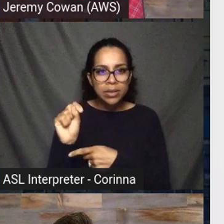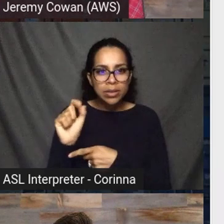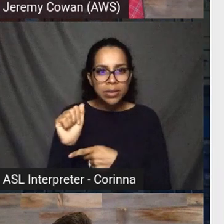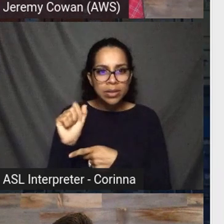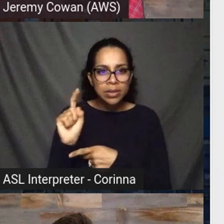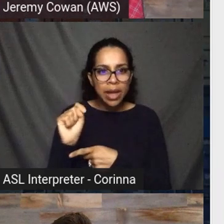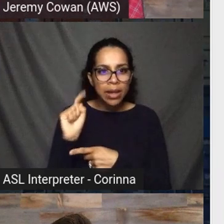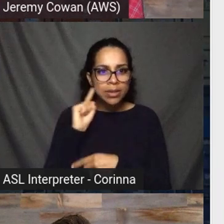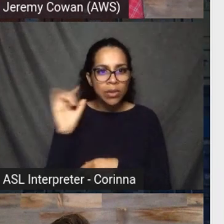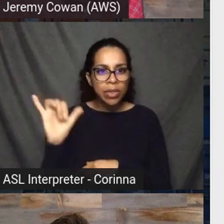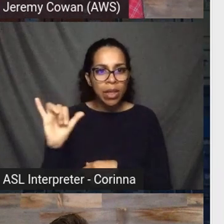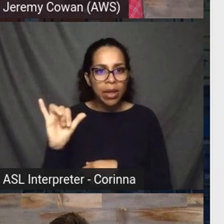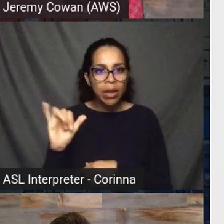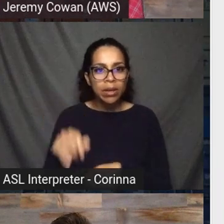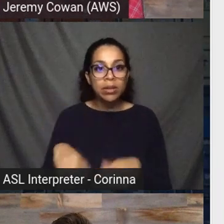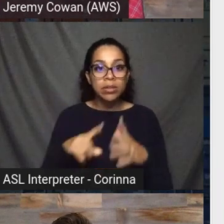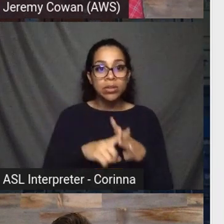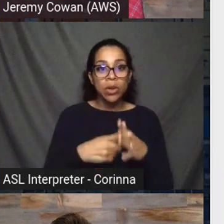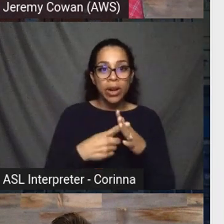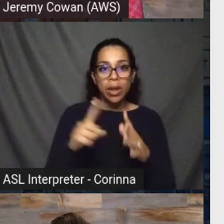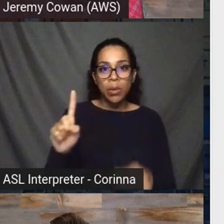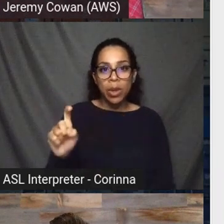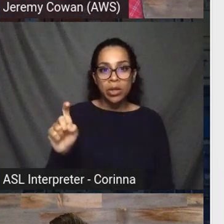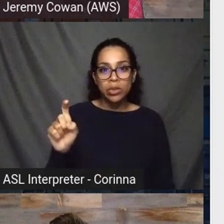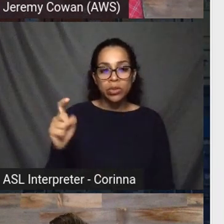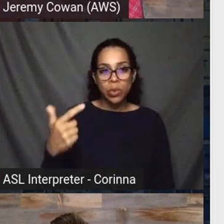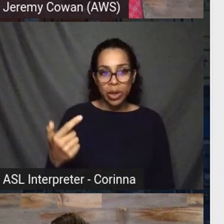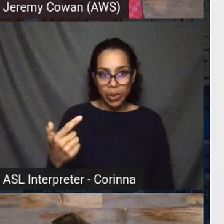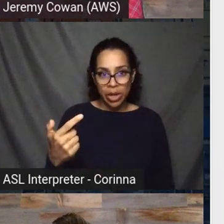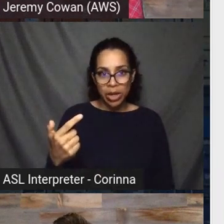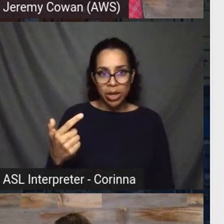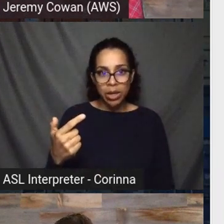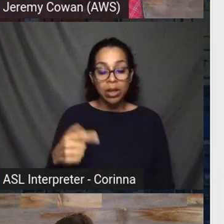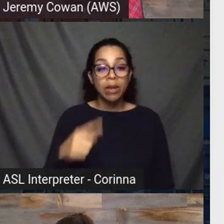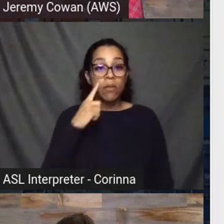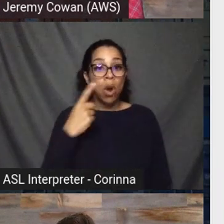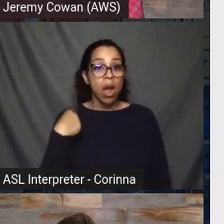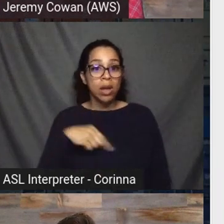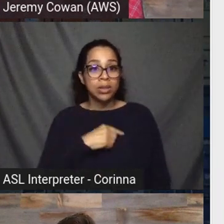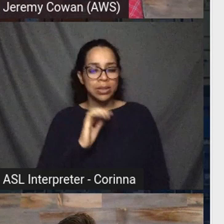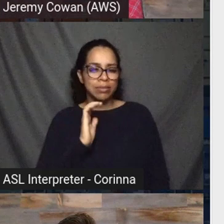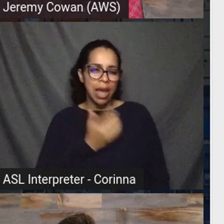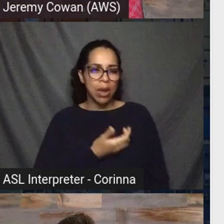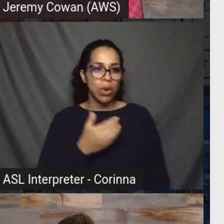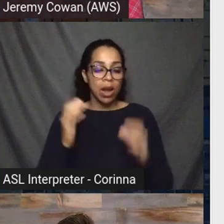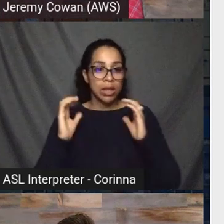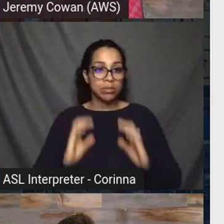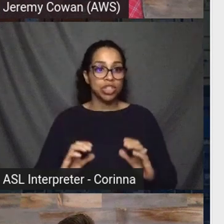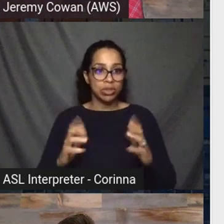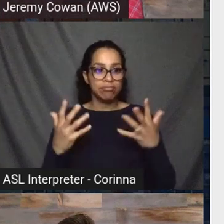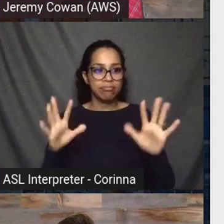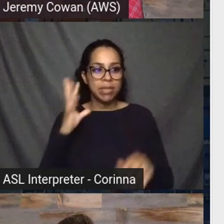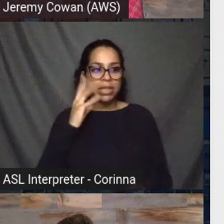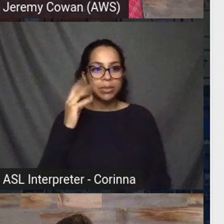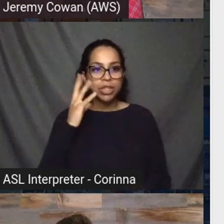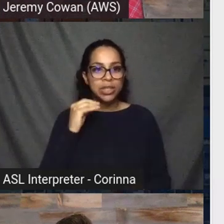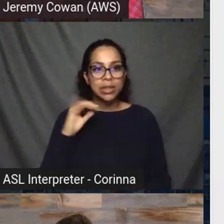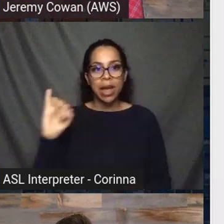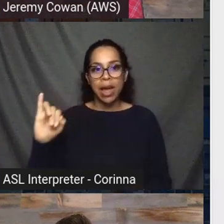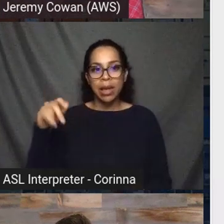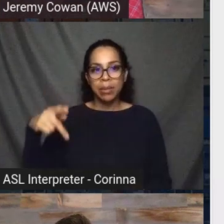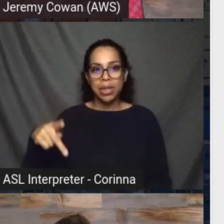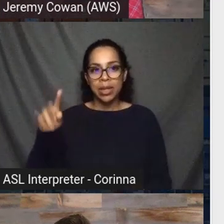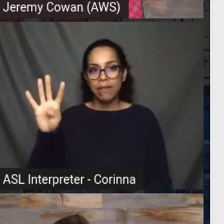121. But for us, because our customers have experienced the IPv4 exhaustion